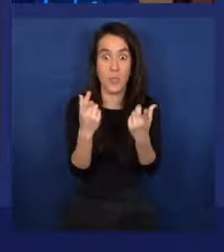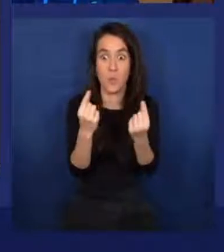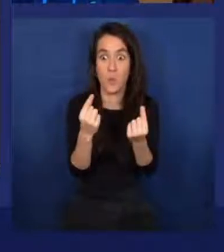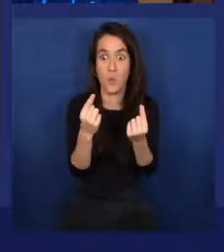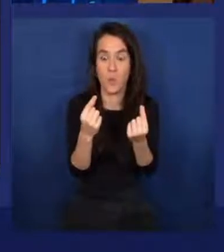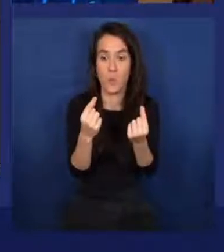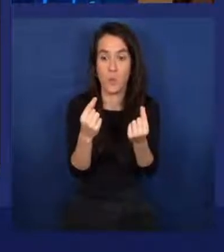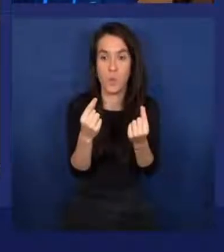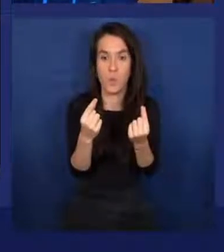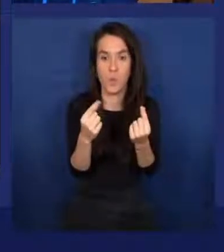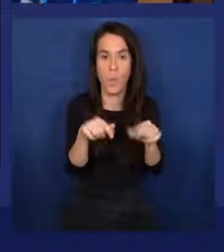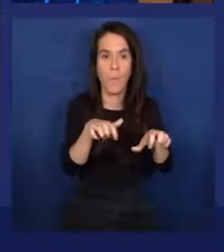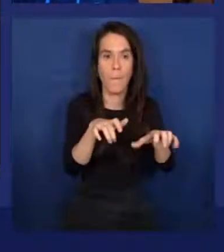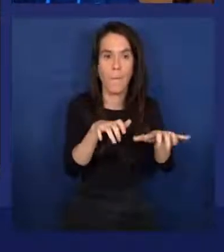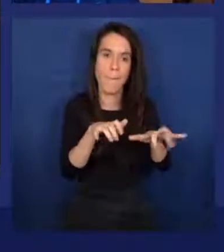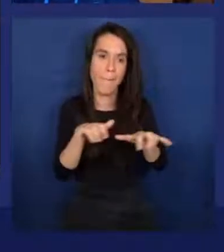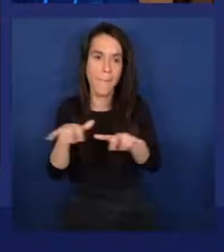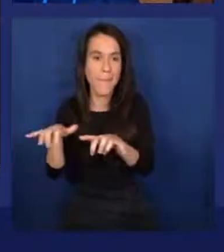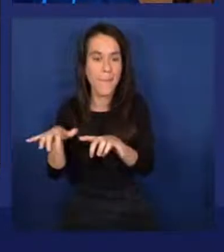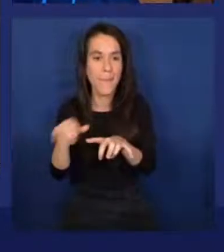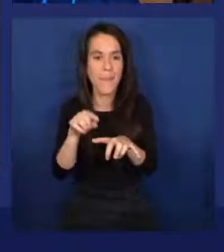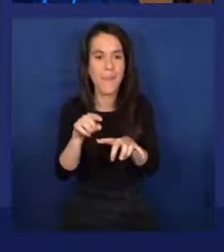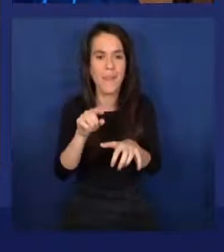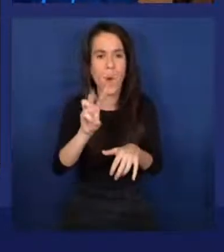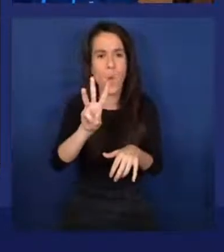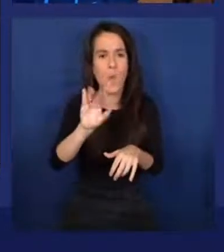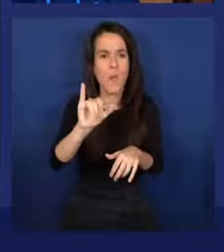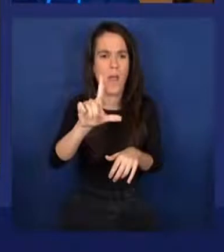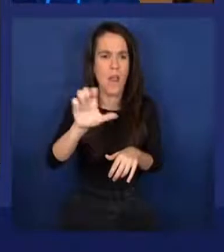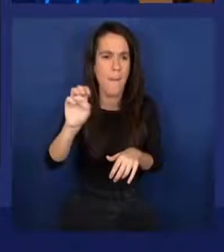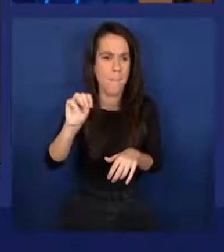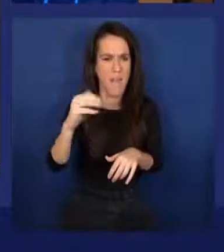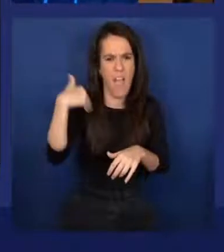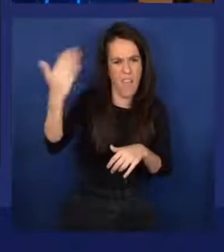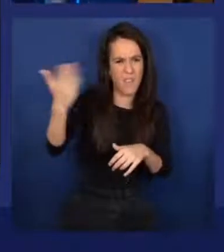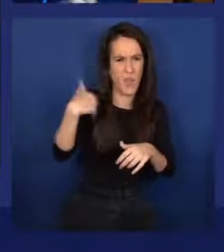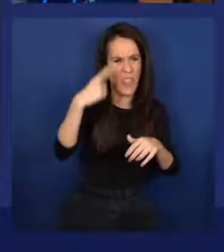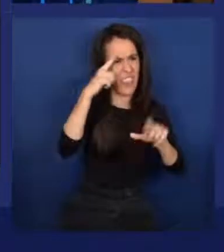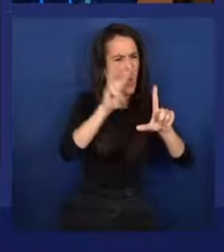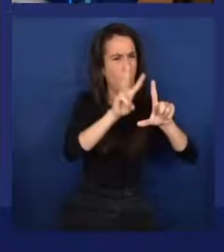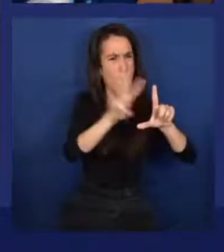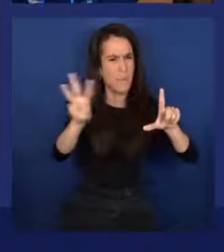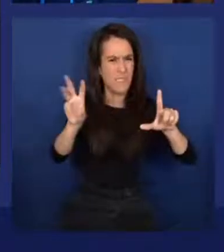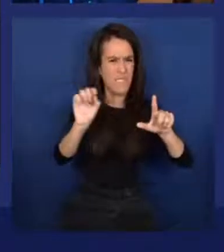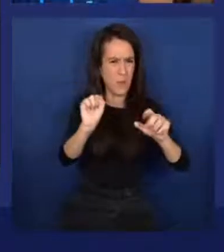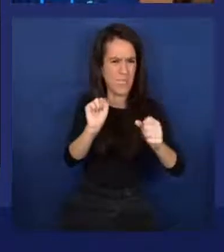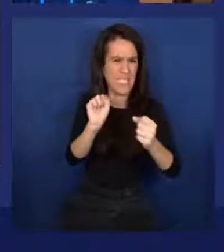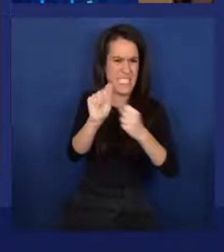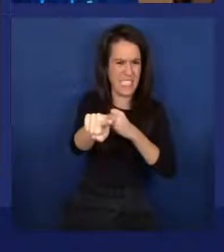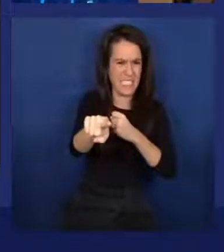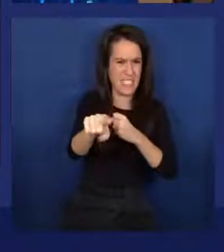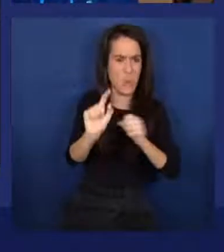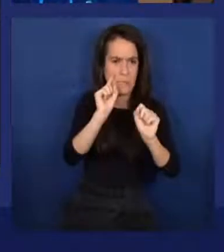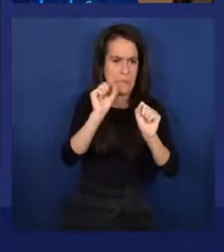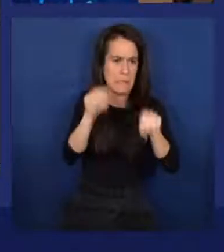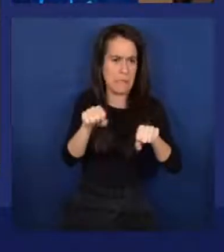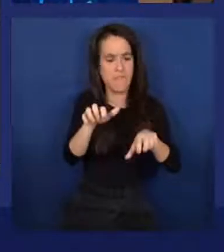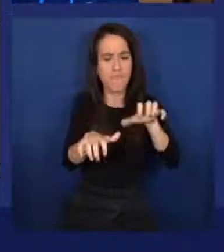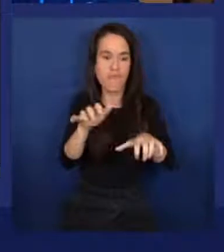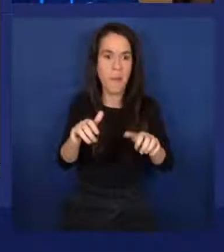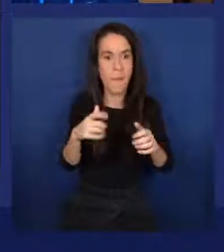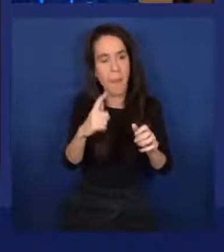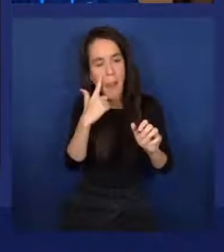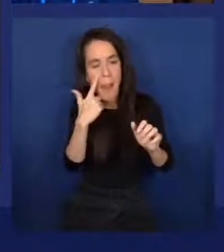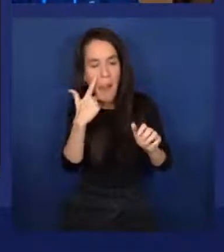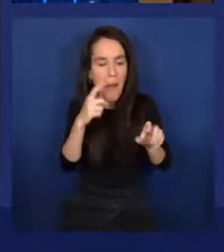a blog about it. I think Willem will share the link to it. And I also have a GitHub repo, so you can just fork it and play with it.